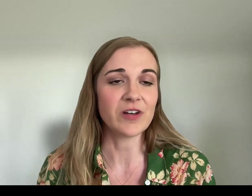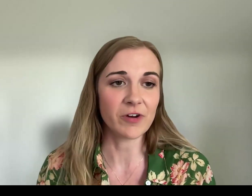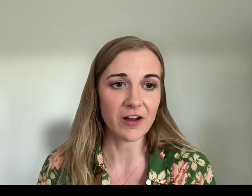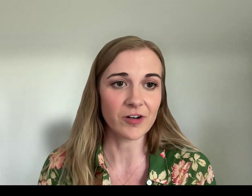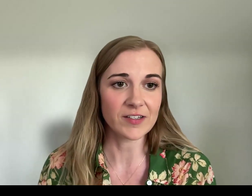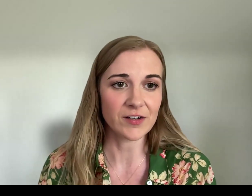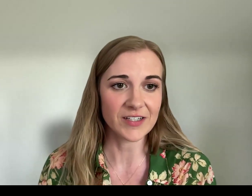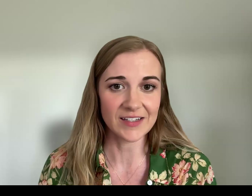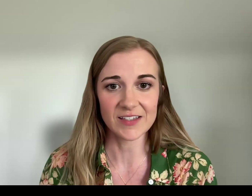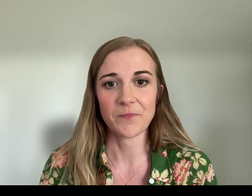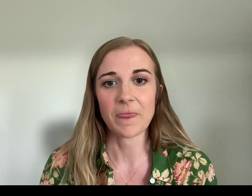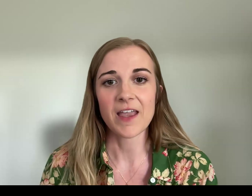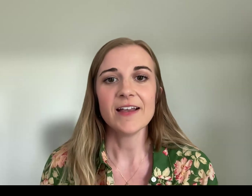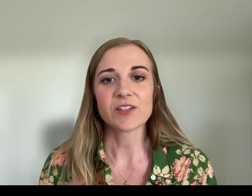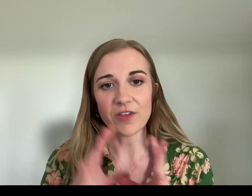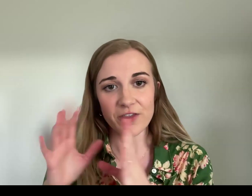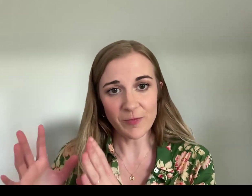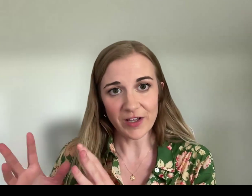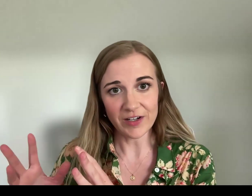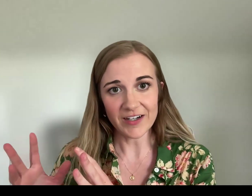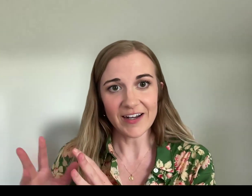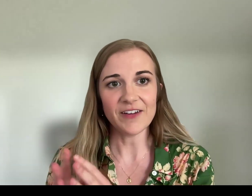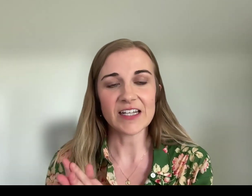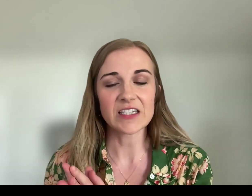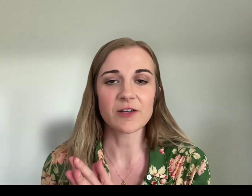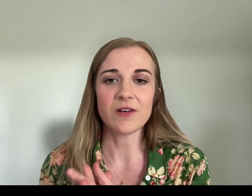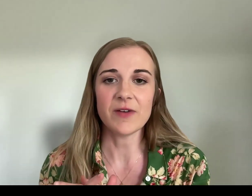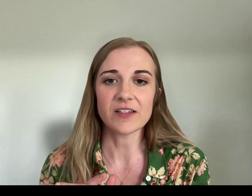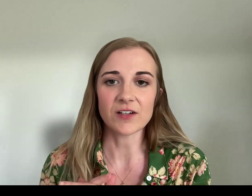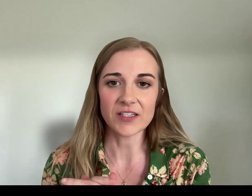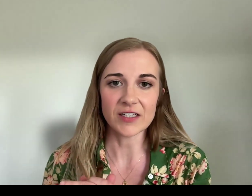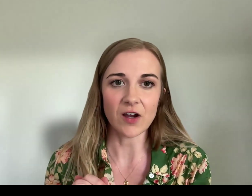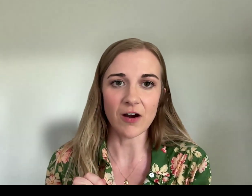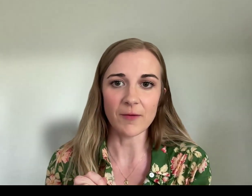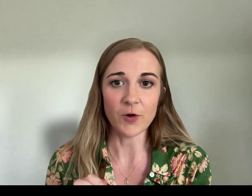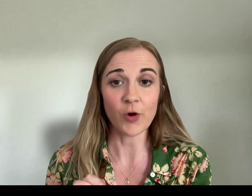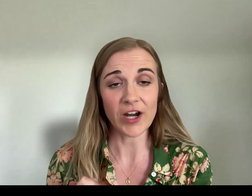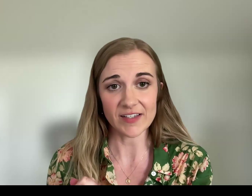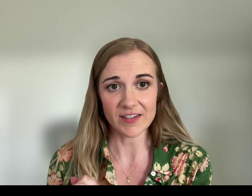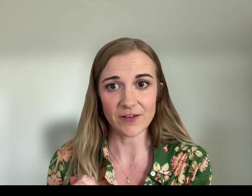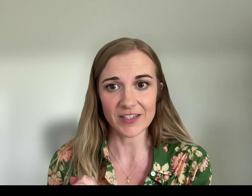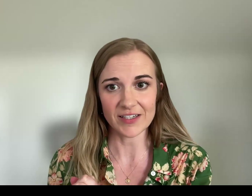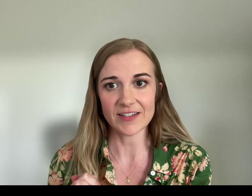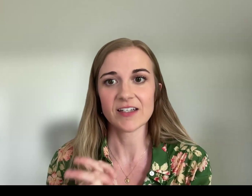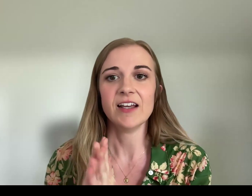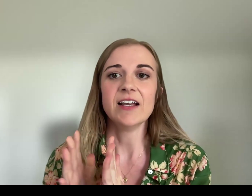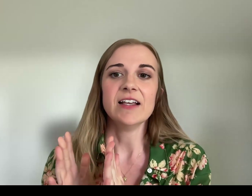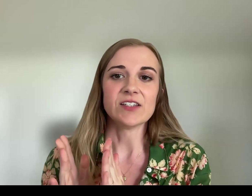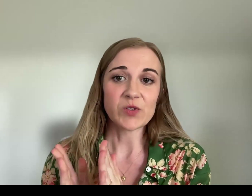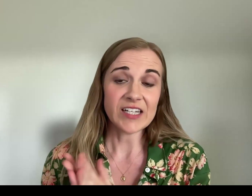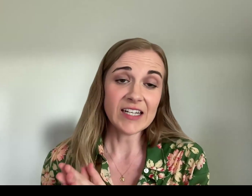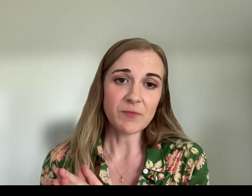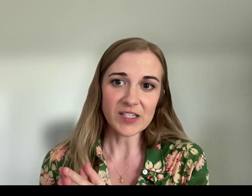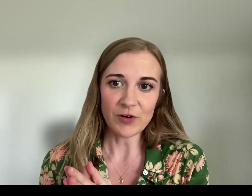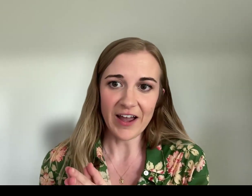and community recovery services. So the third pillar of intensive community-based services are mobile crisis services.